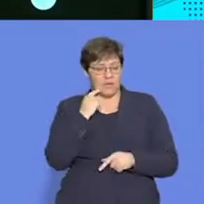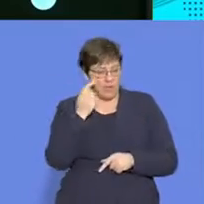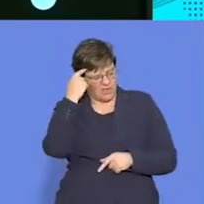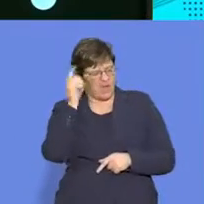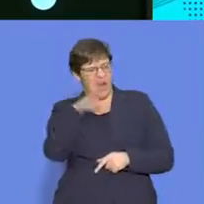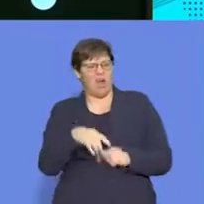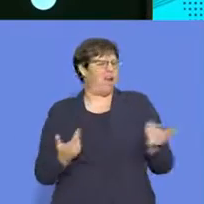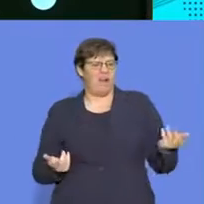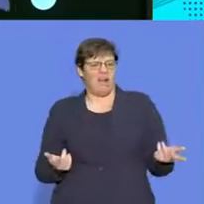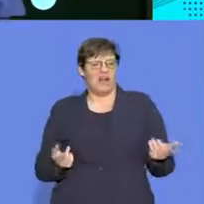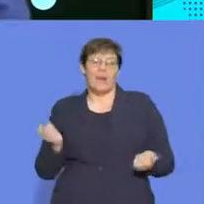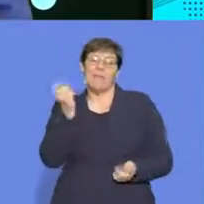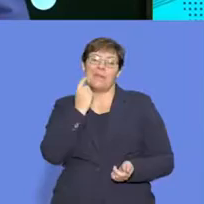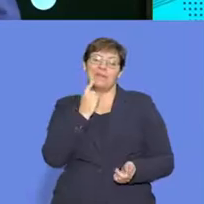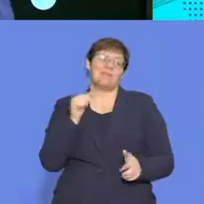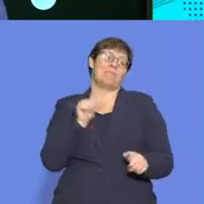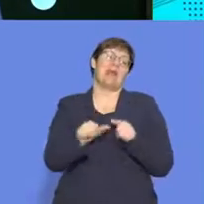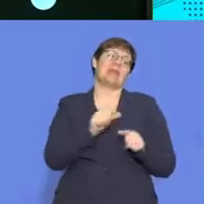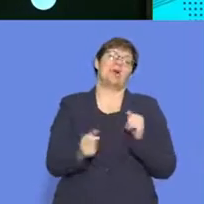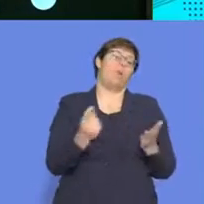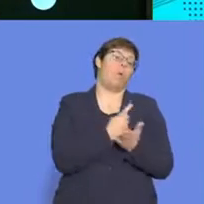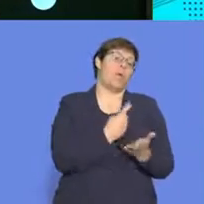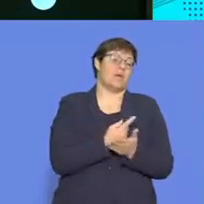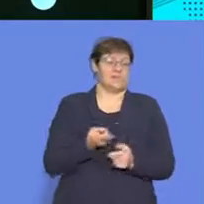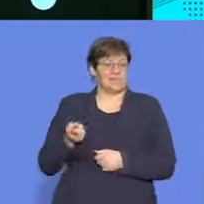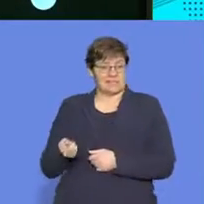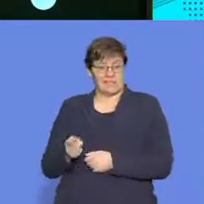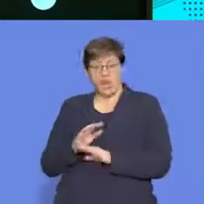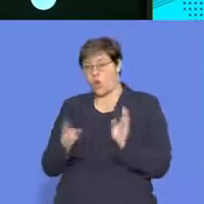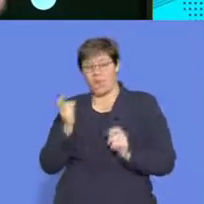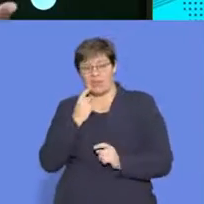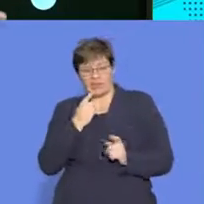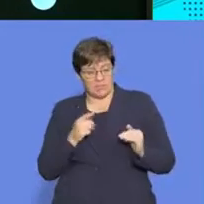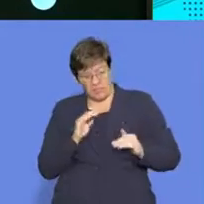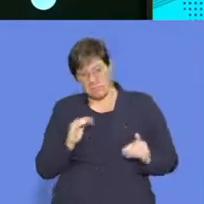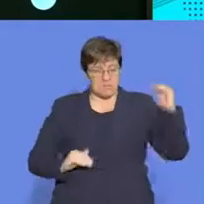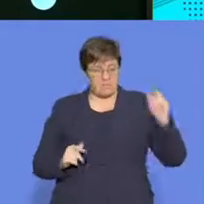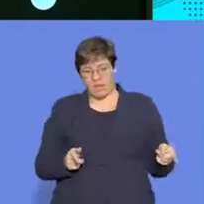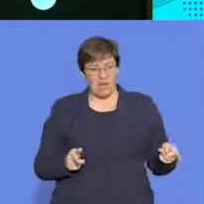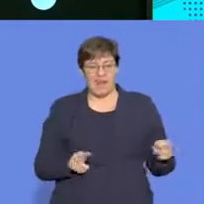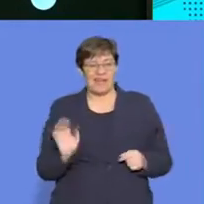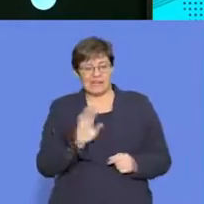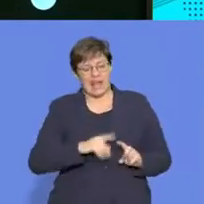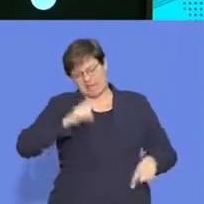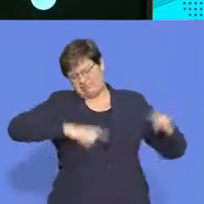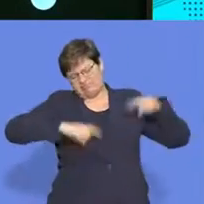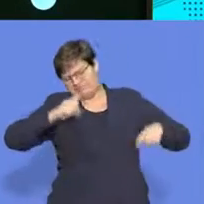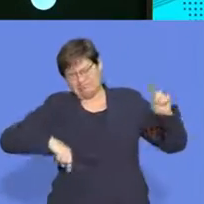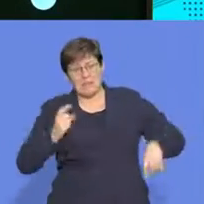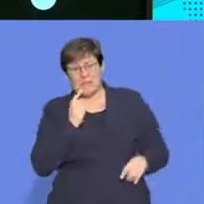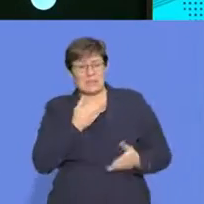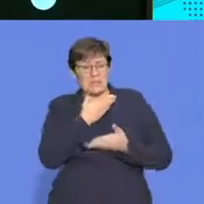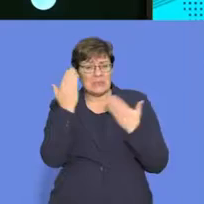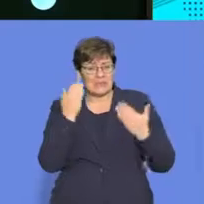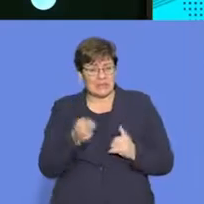cell. Please don't let that give you the impression that metals are always better than non-metals. It's not always true. We can pick